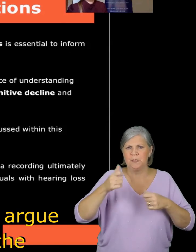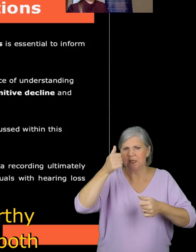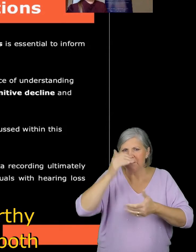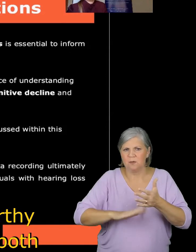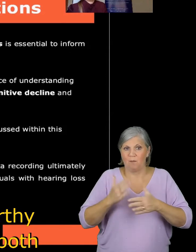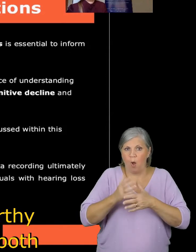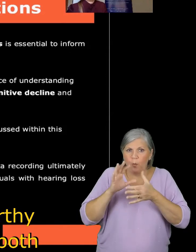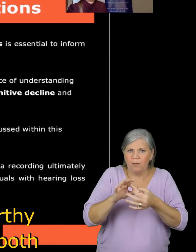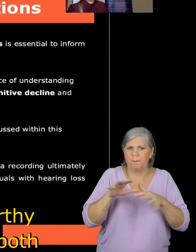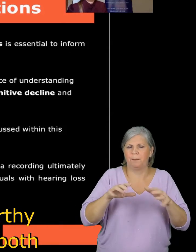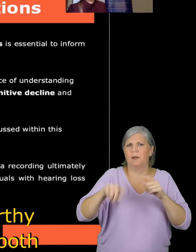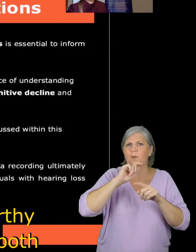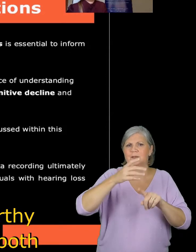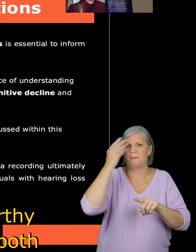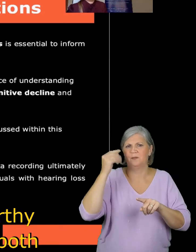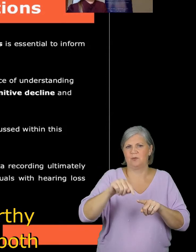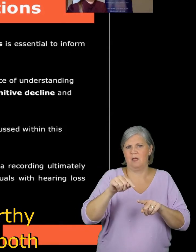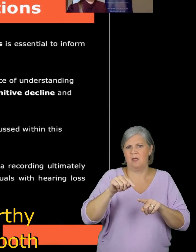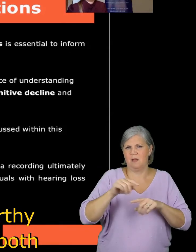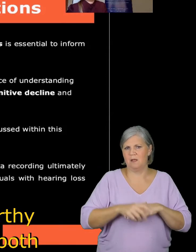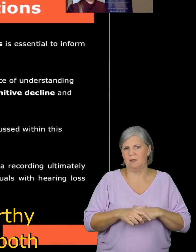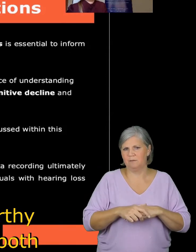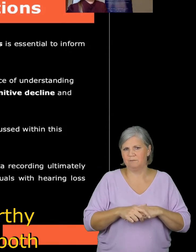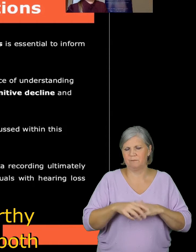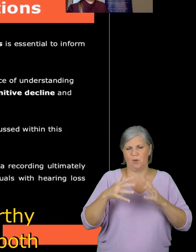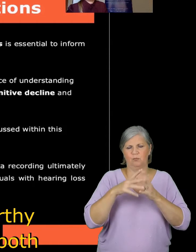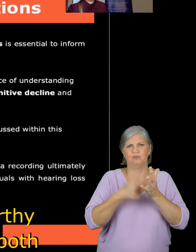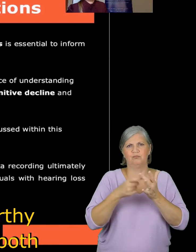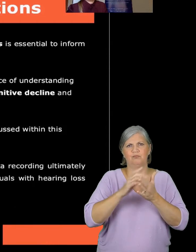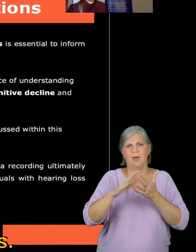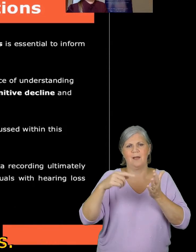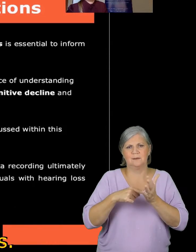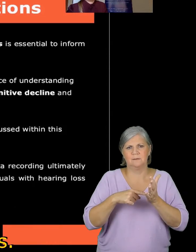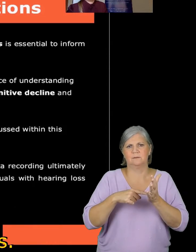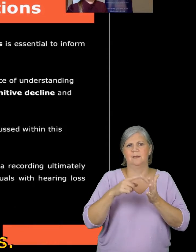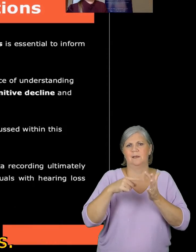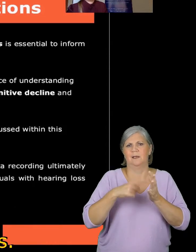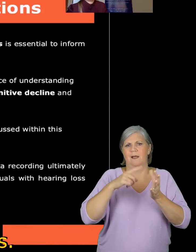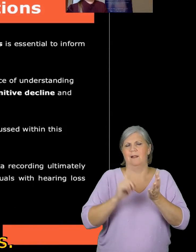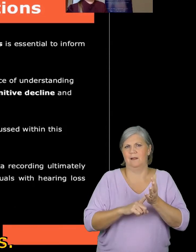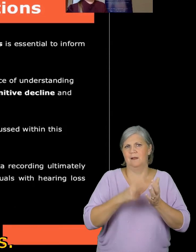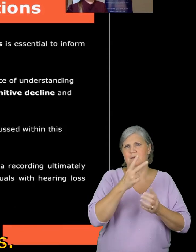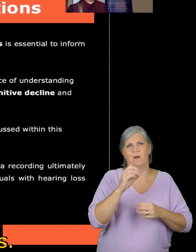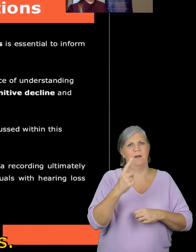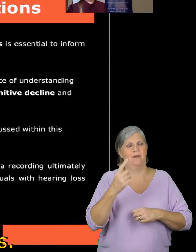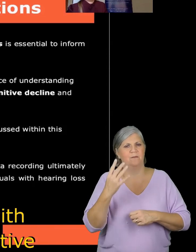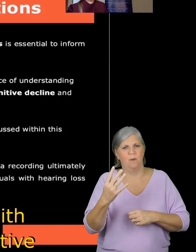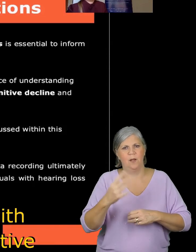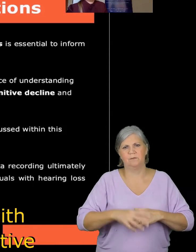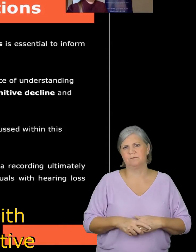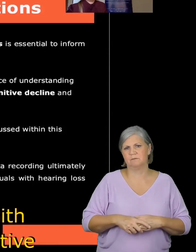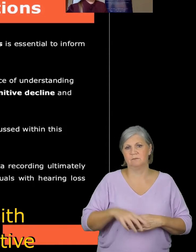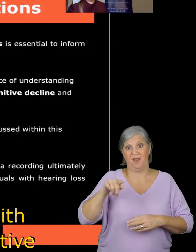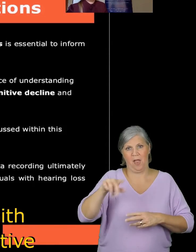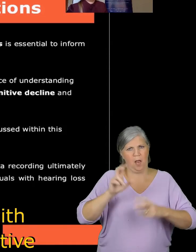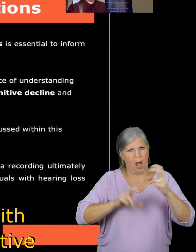brought to the fore interesting points worthy of further research using both quantitative and qualitative methods. This has